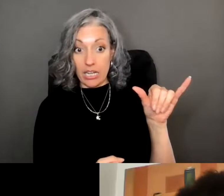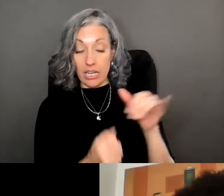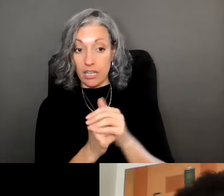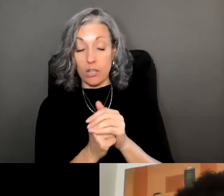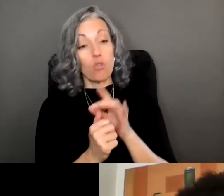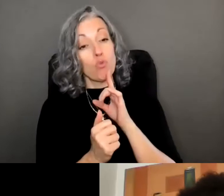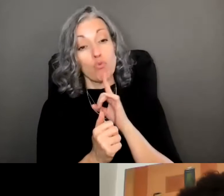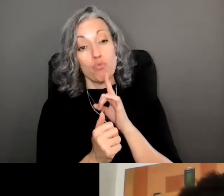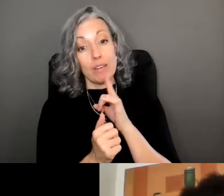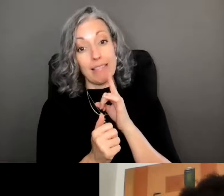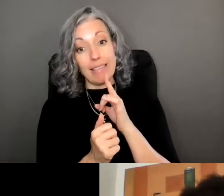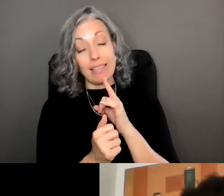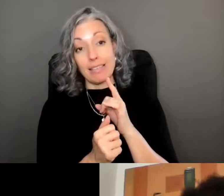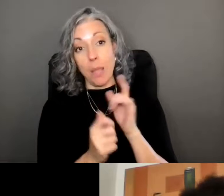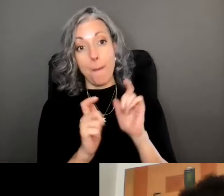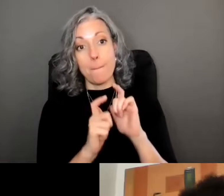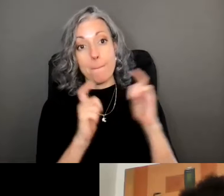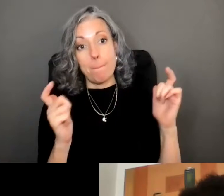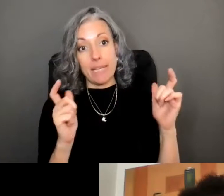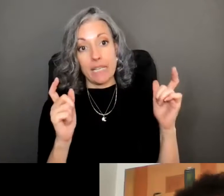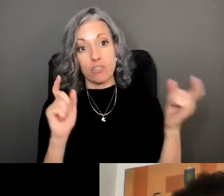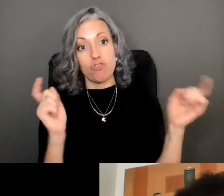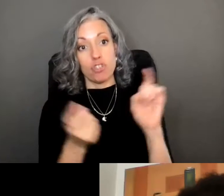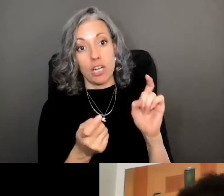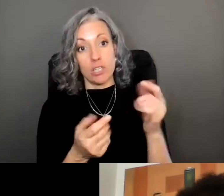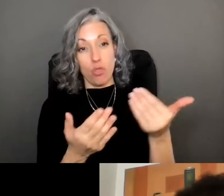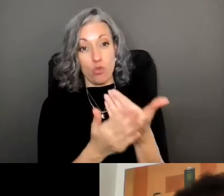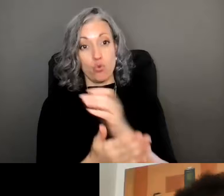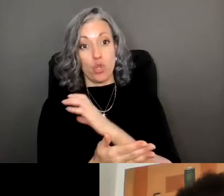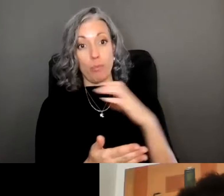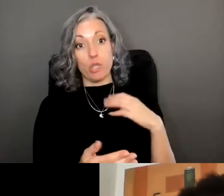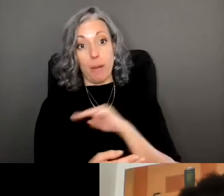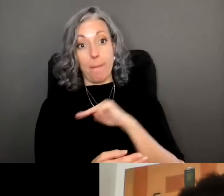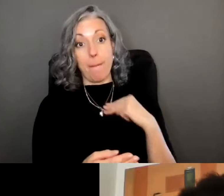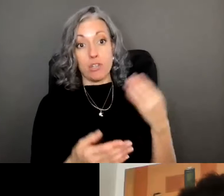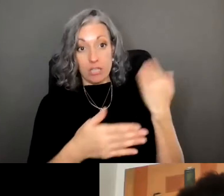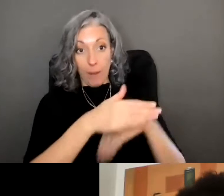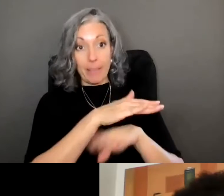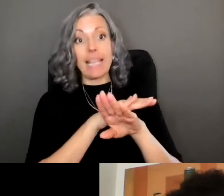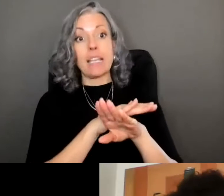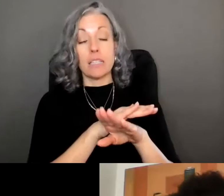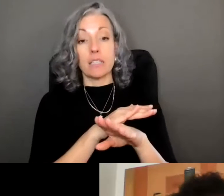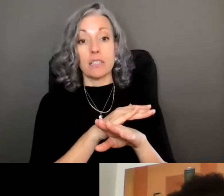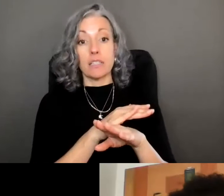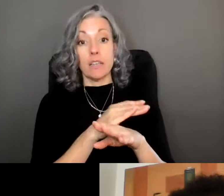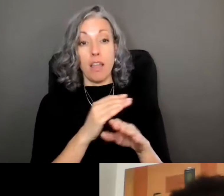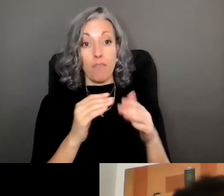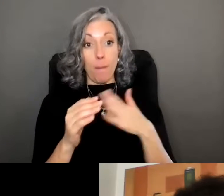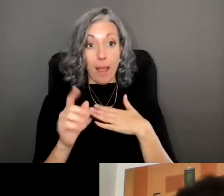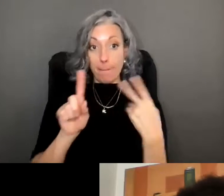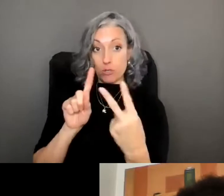it really would make a big difference to the new committee members coming in, because from my